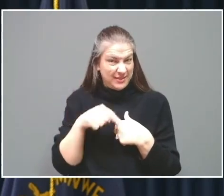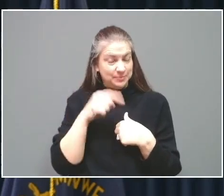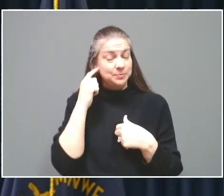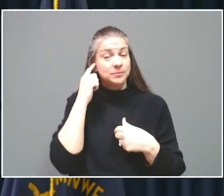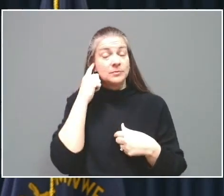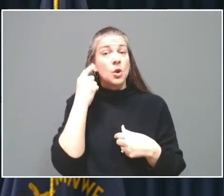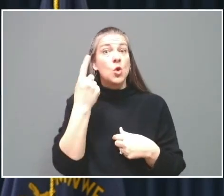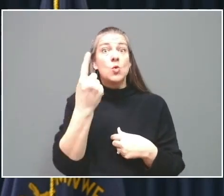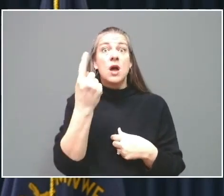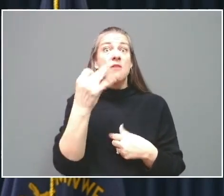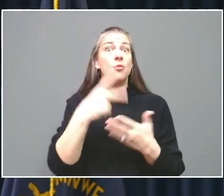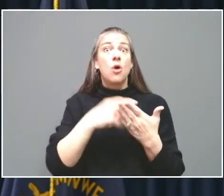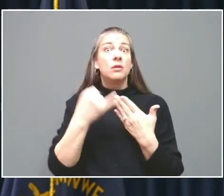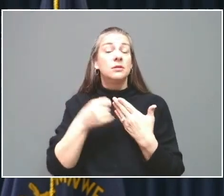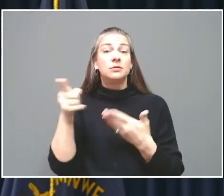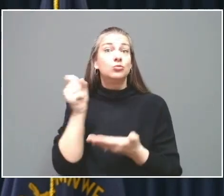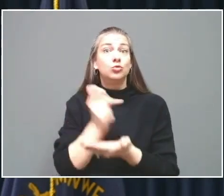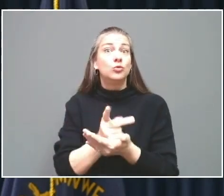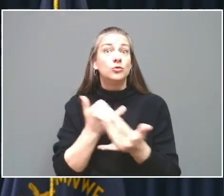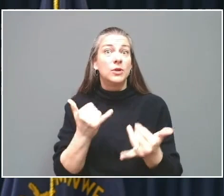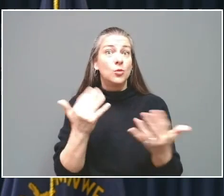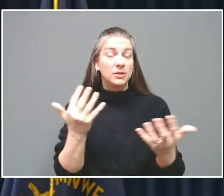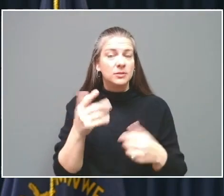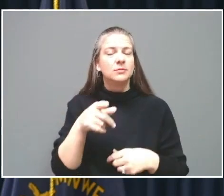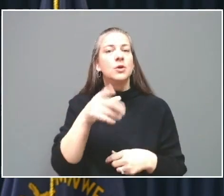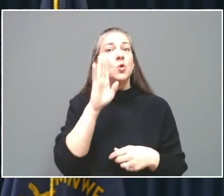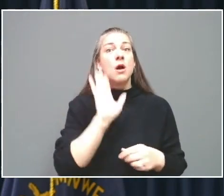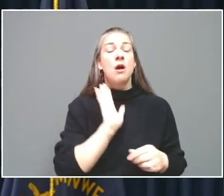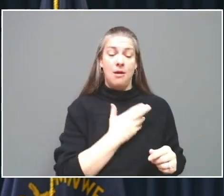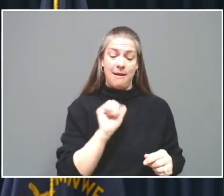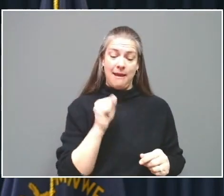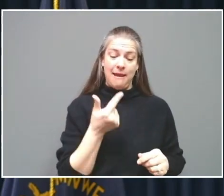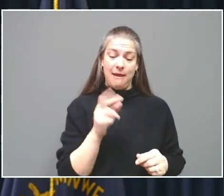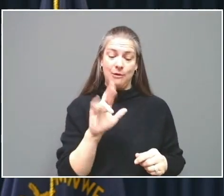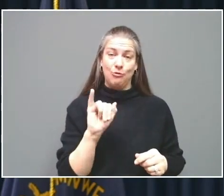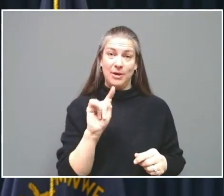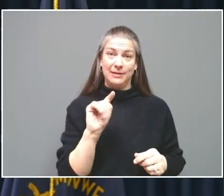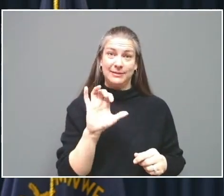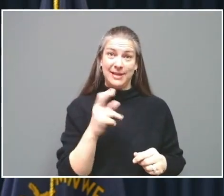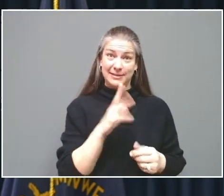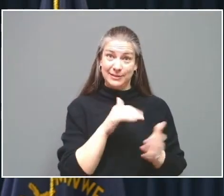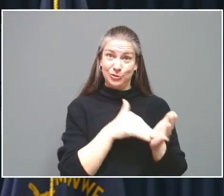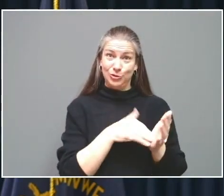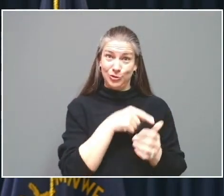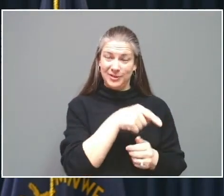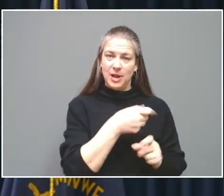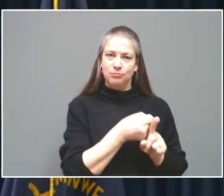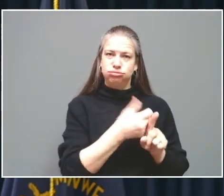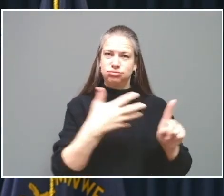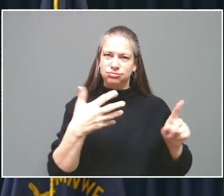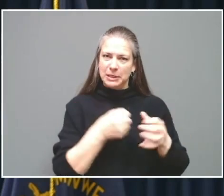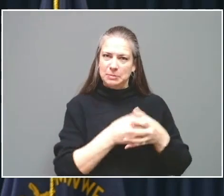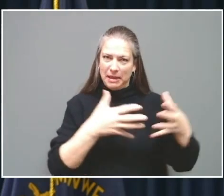today furthers growth of our state's agritech sector with a $6 million expansion by Neogen Corporation,